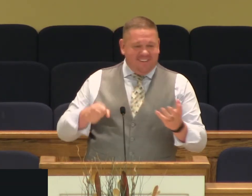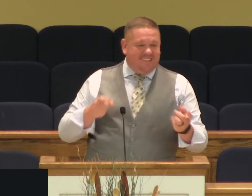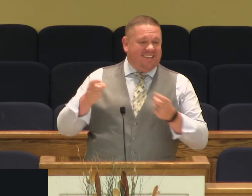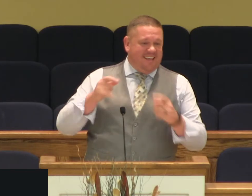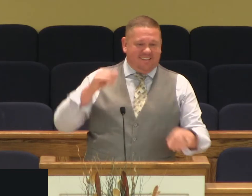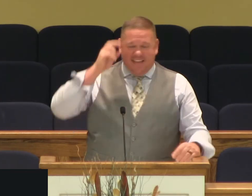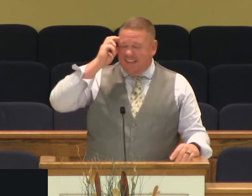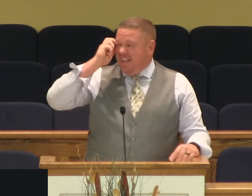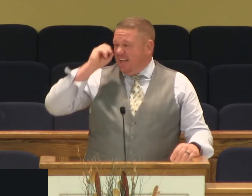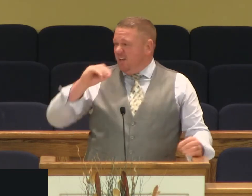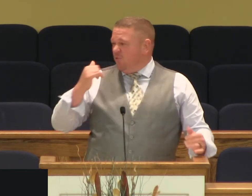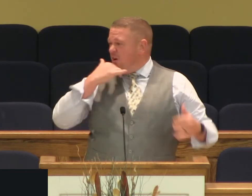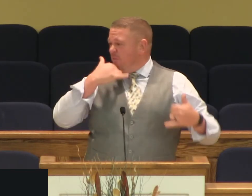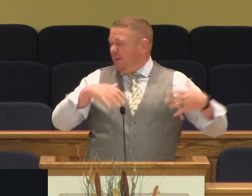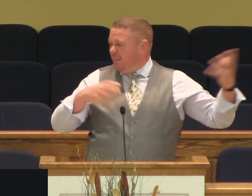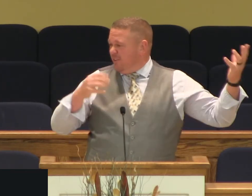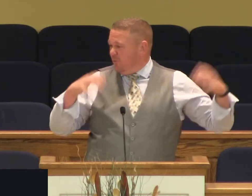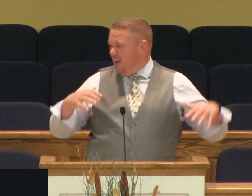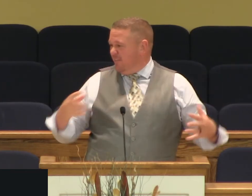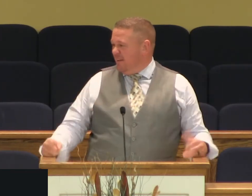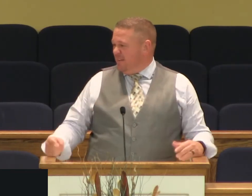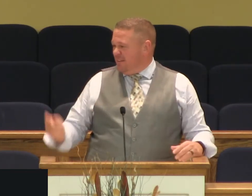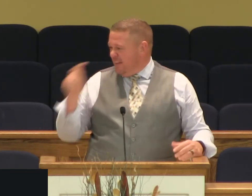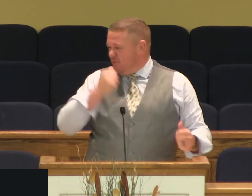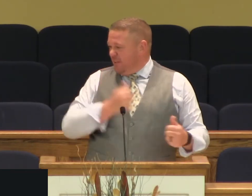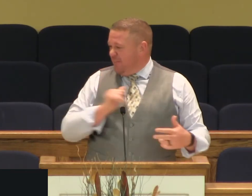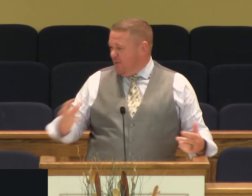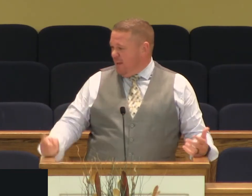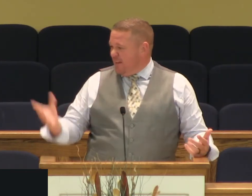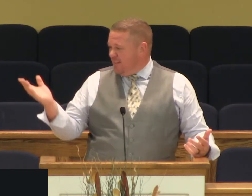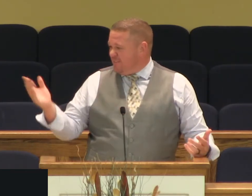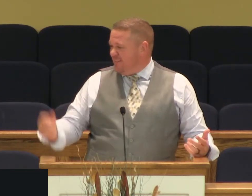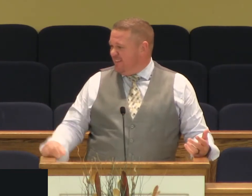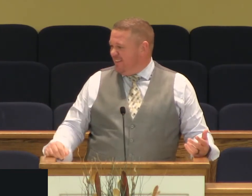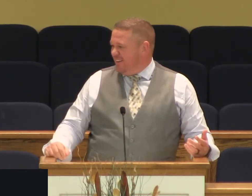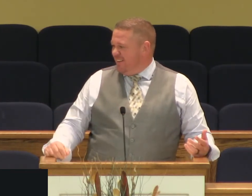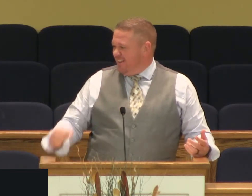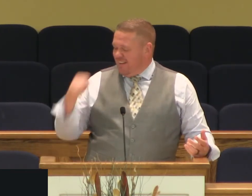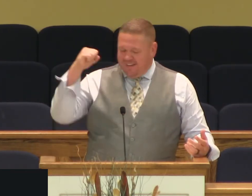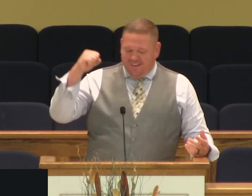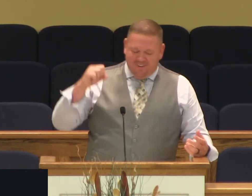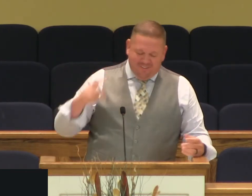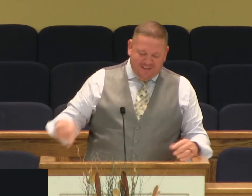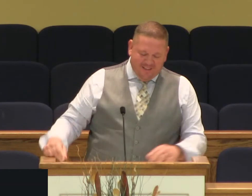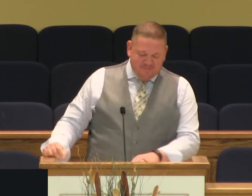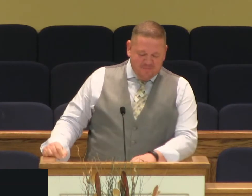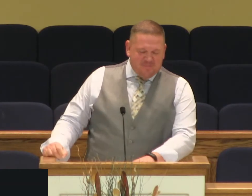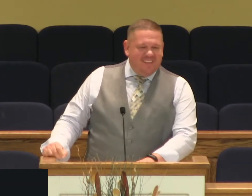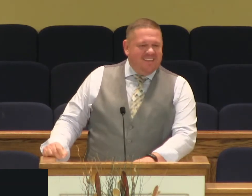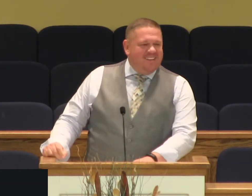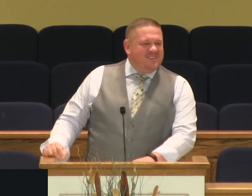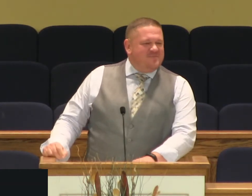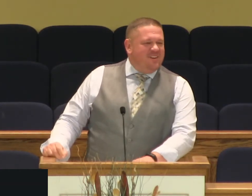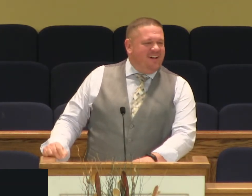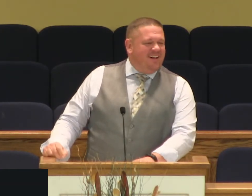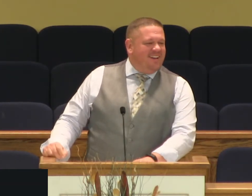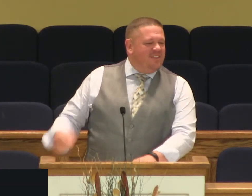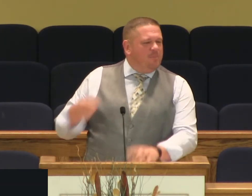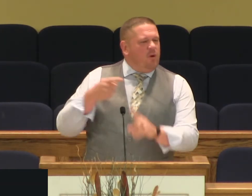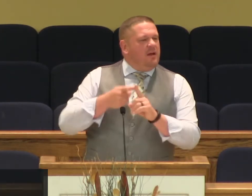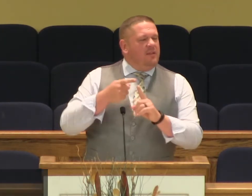can dictate that. And nothing wrong with playing out there in the rain, right? I mean, the teens would love that, right, guys? Yeah, all right.